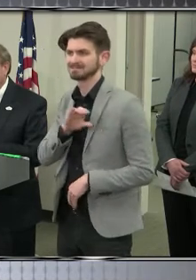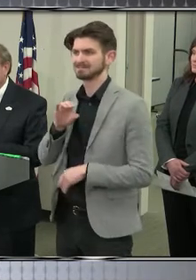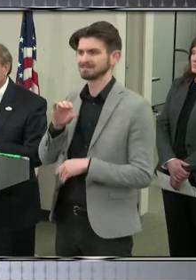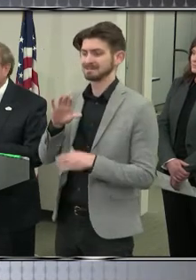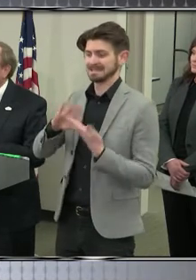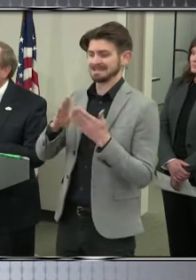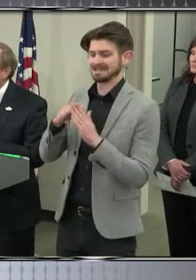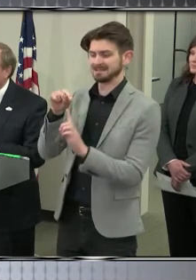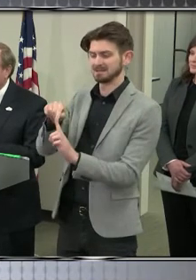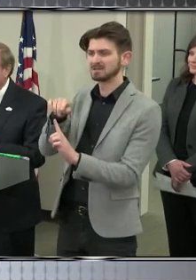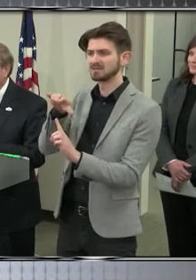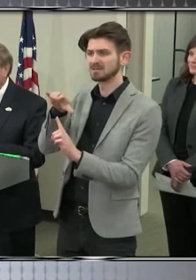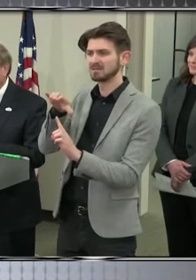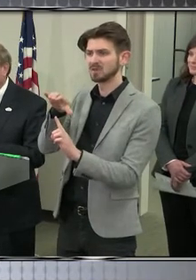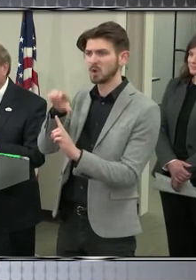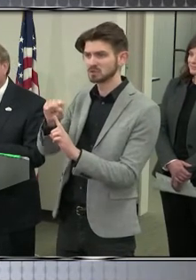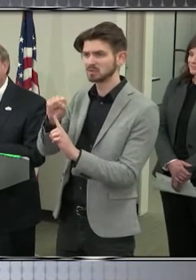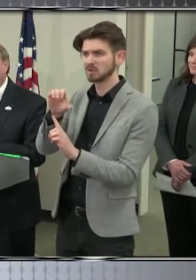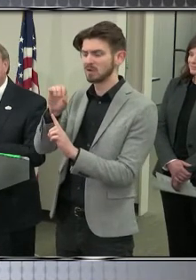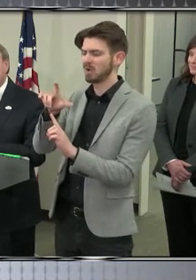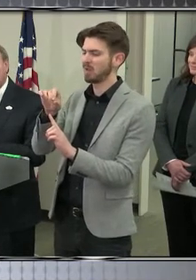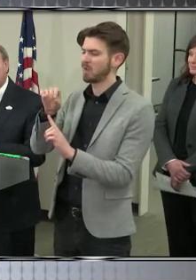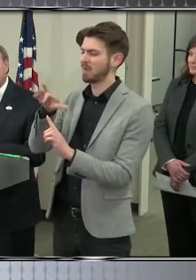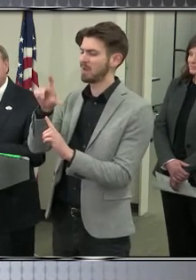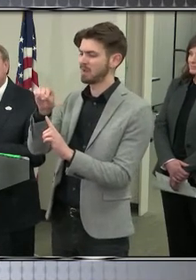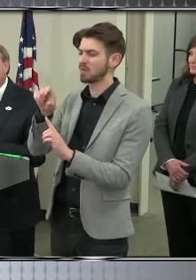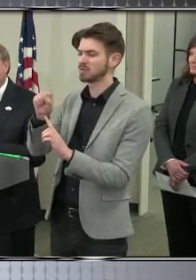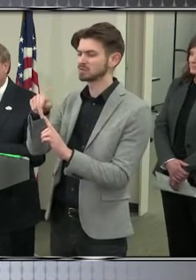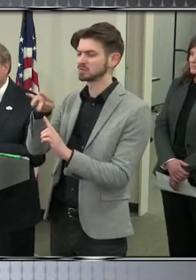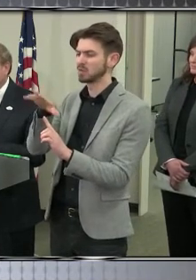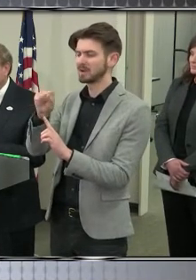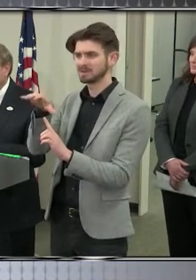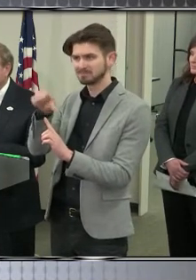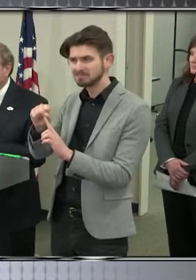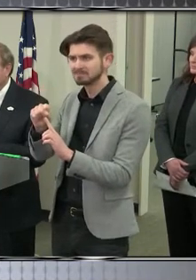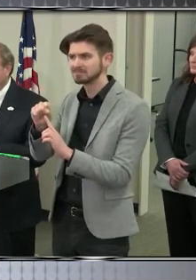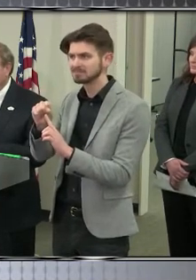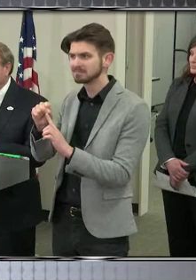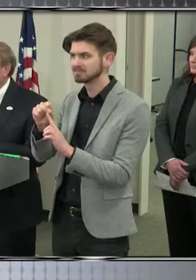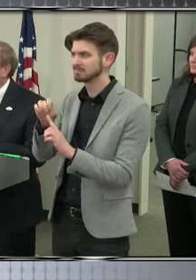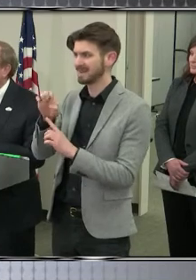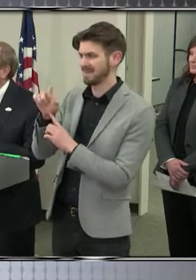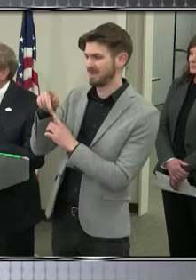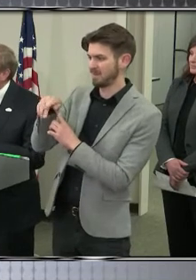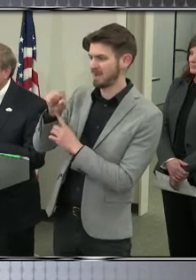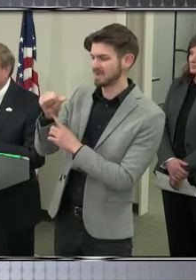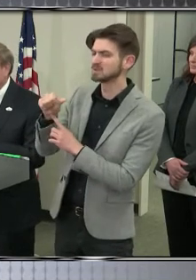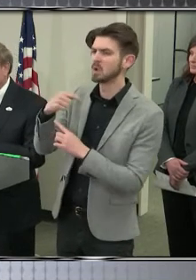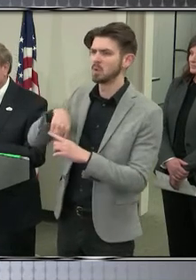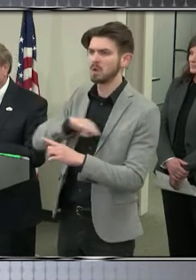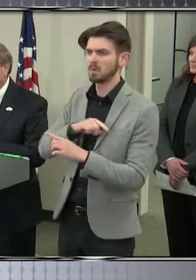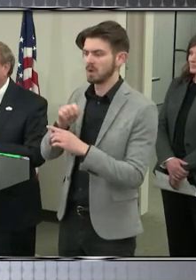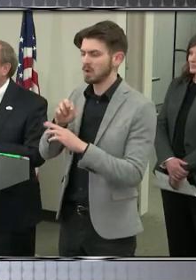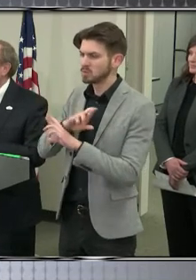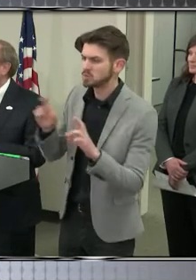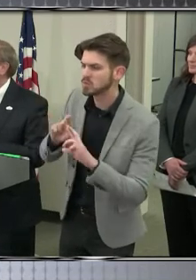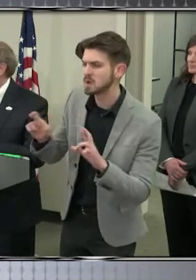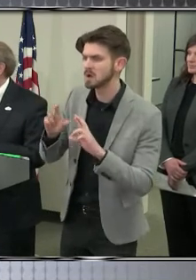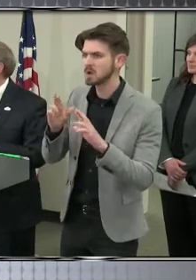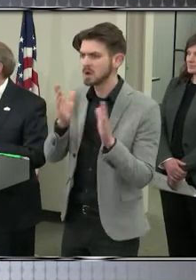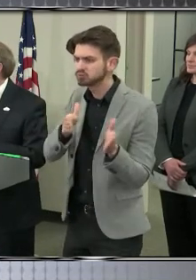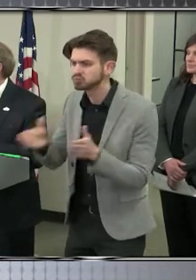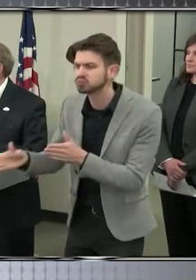Colorado Springs and El Paso County have been planning for this type of health emergency for many years, and